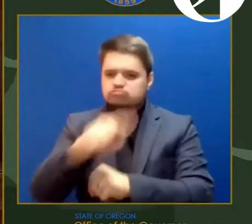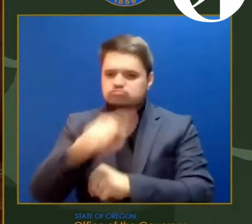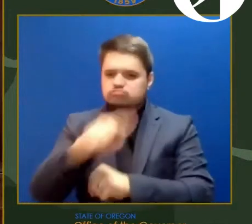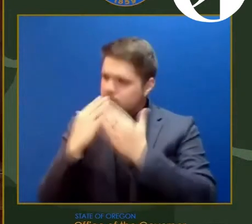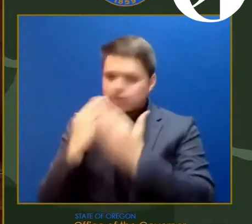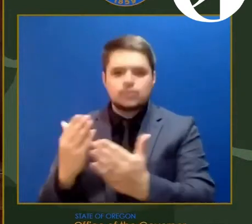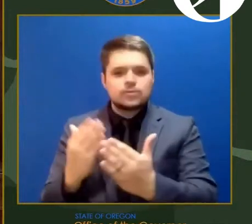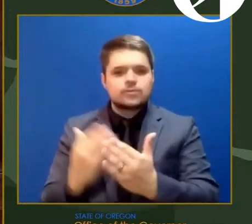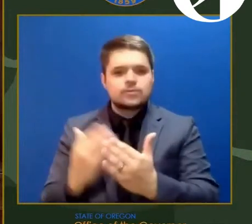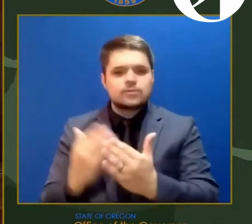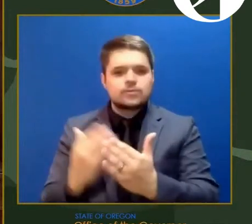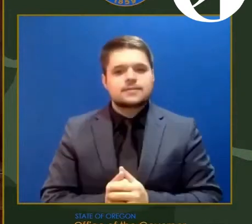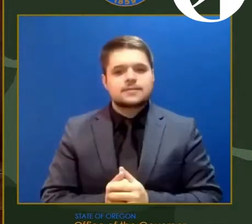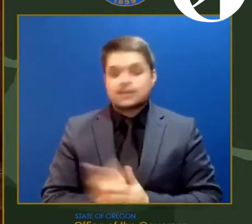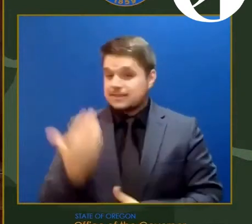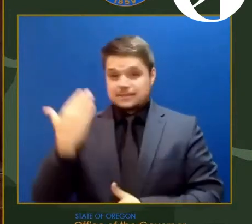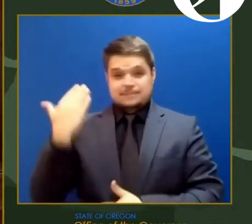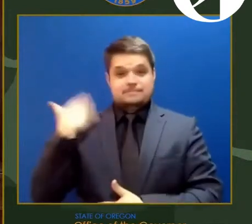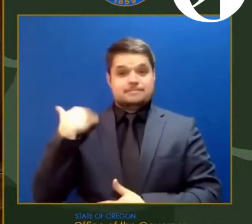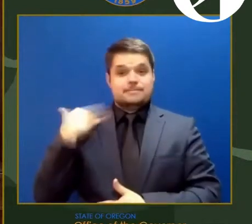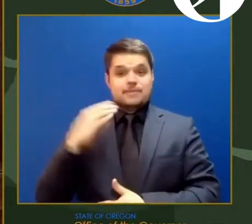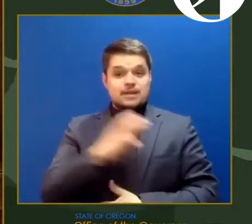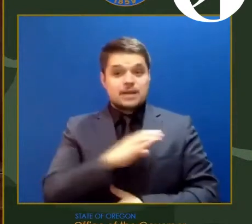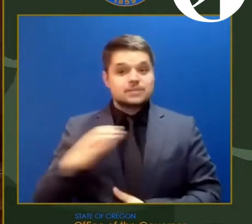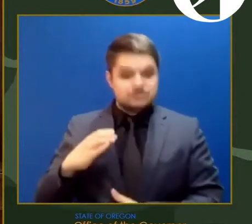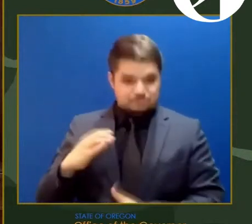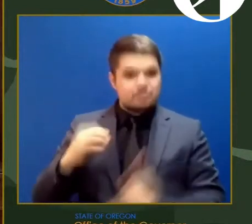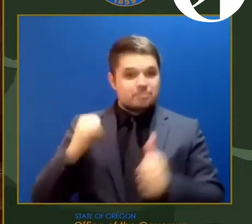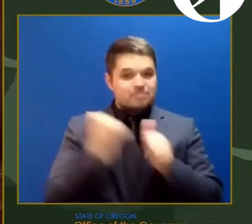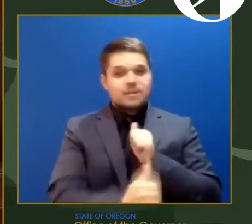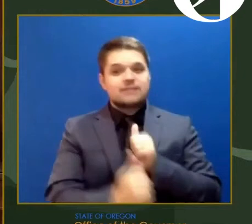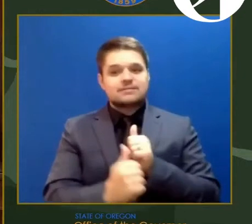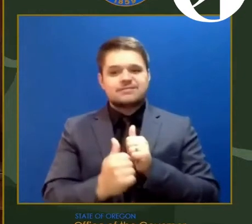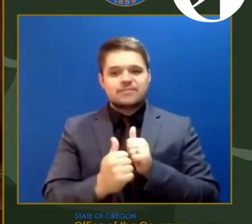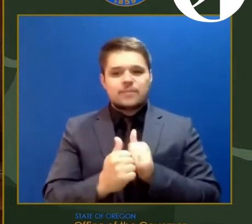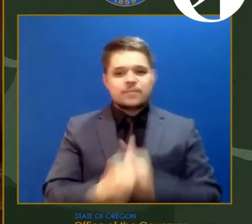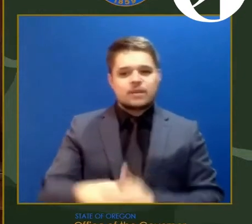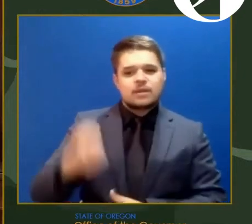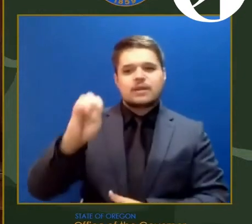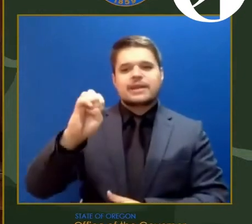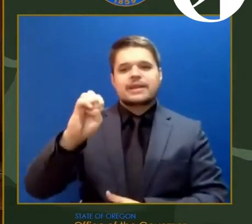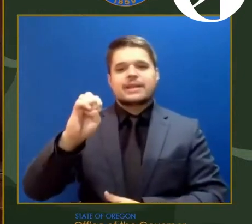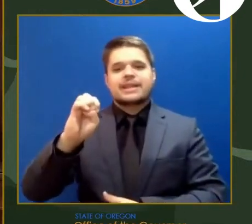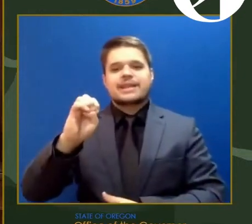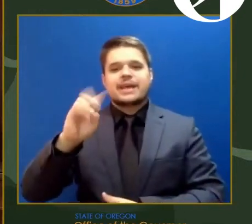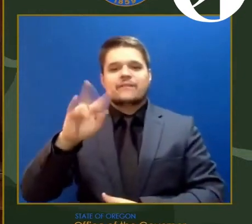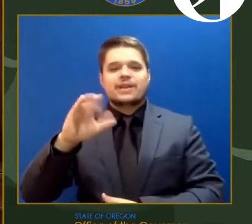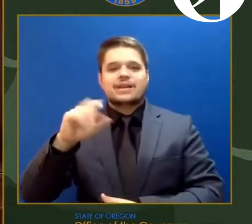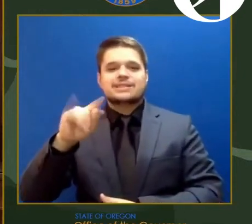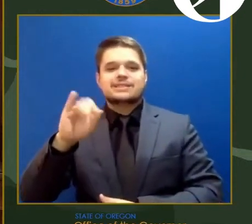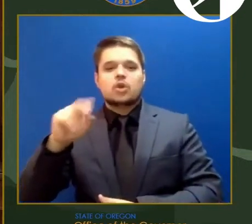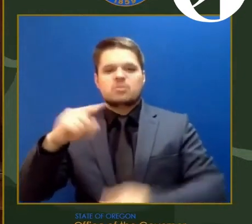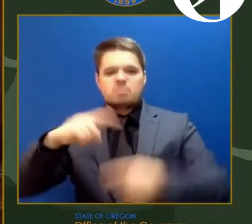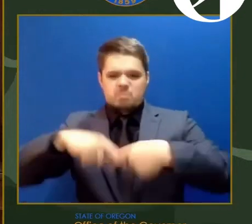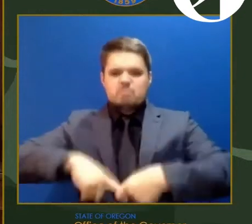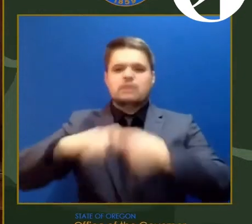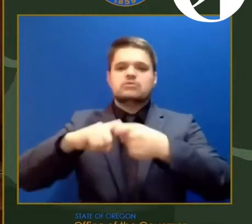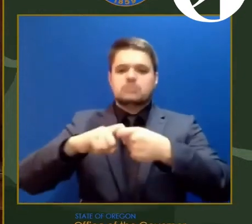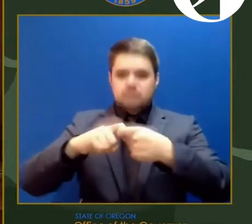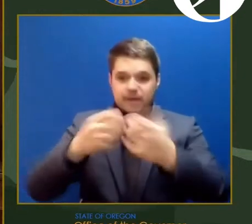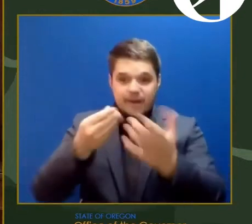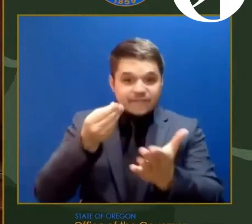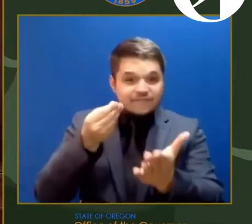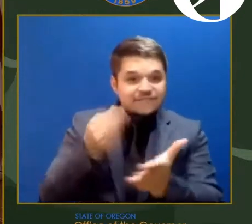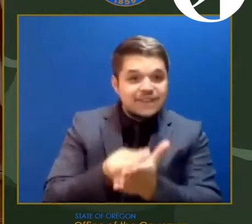finally passed an extension of the evictions moratorium and financial assistance for renters and homeowners struggling to